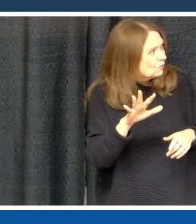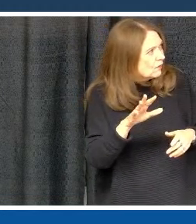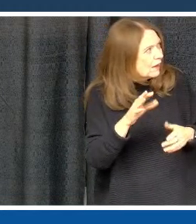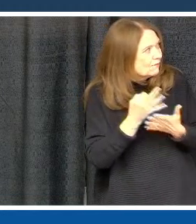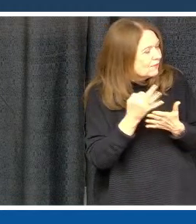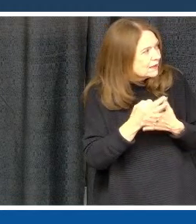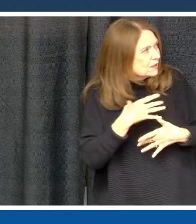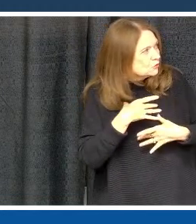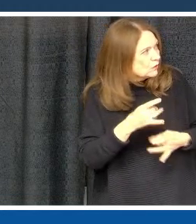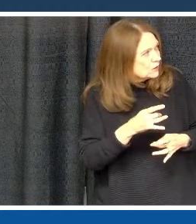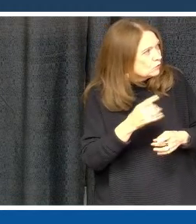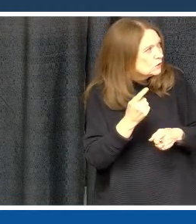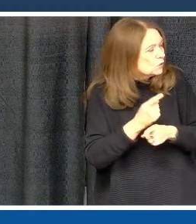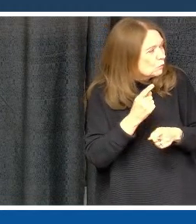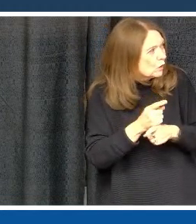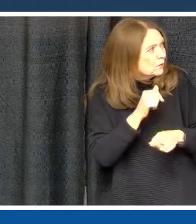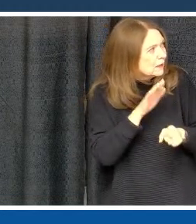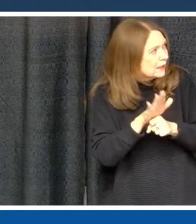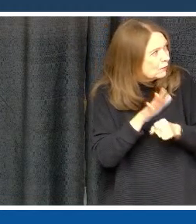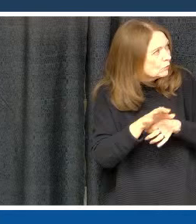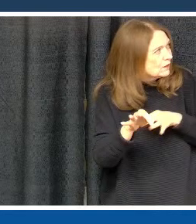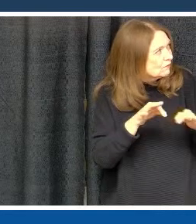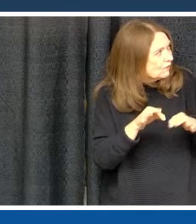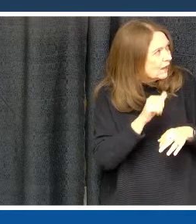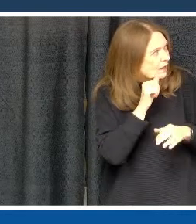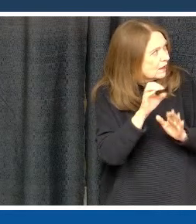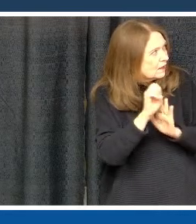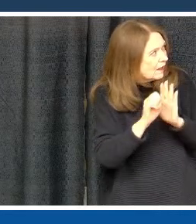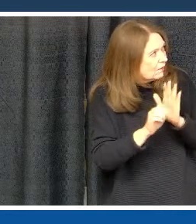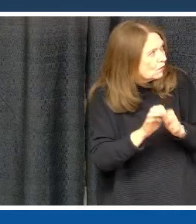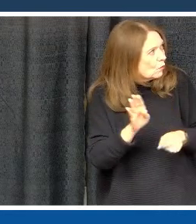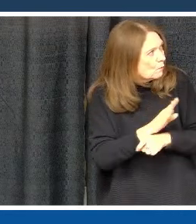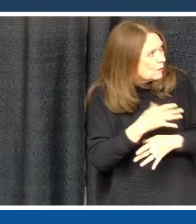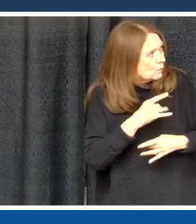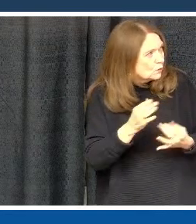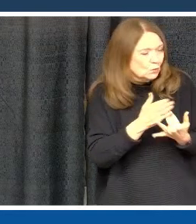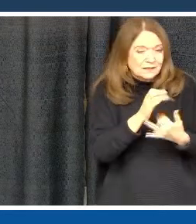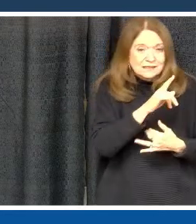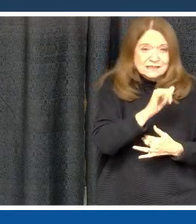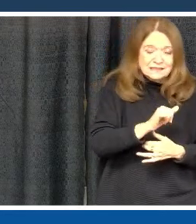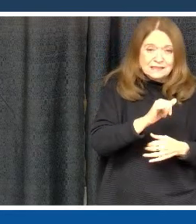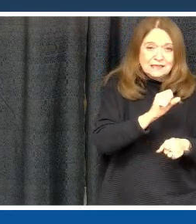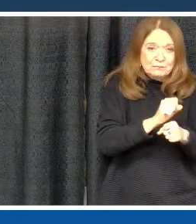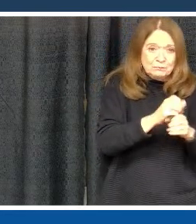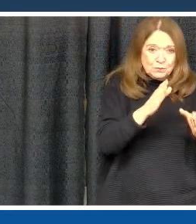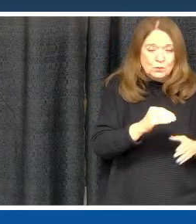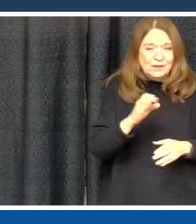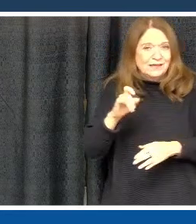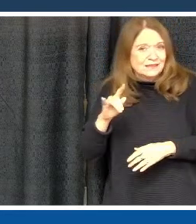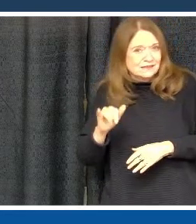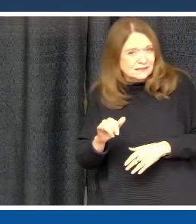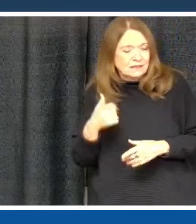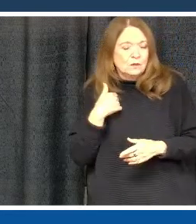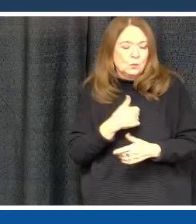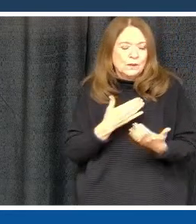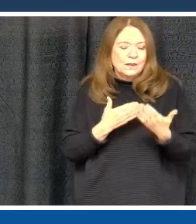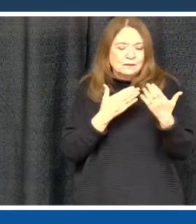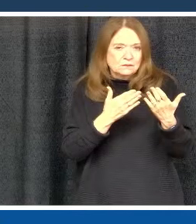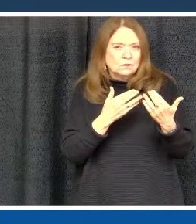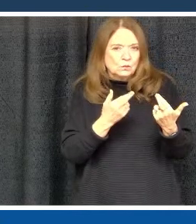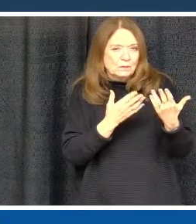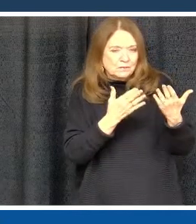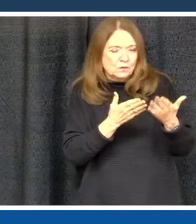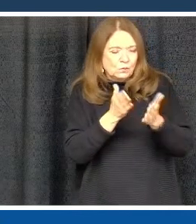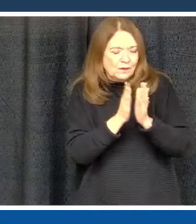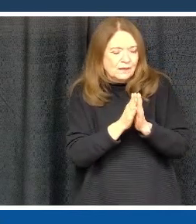an unethical business interest between a city employee and the city? We did issue a recommendation there. We are asking that the